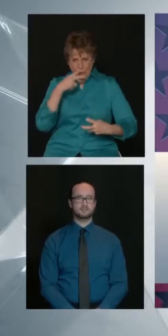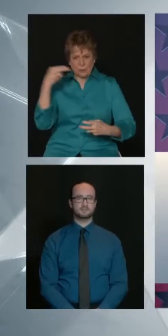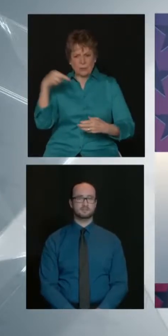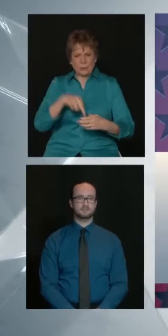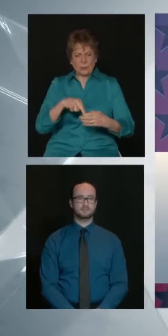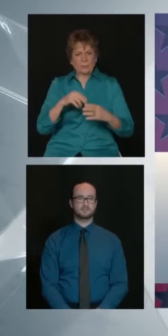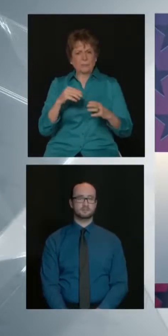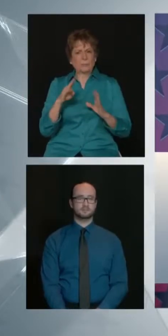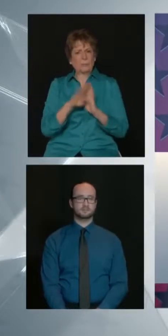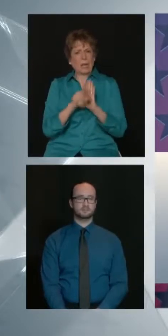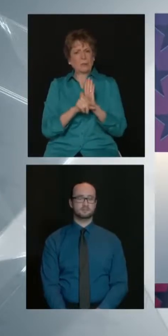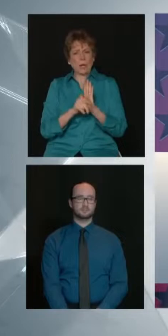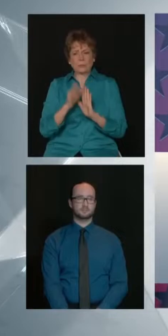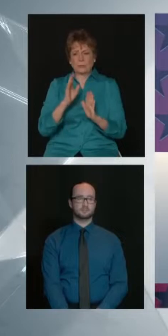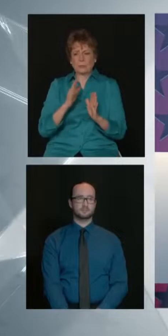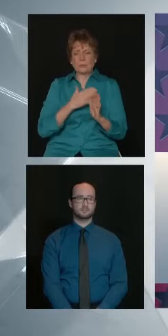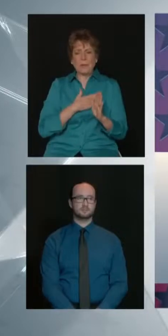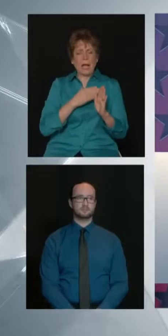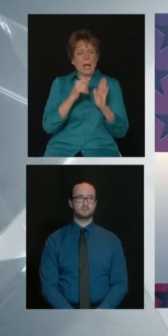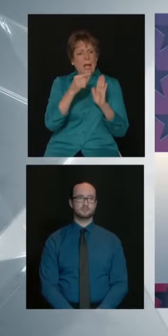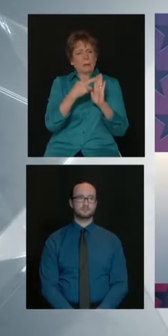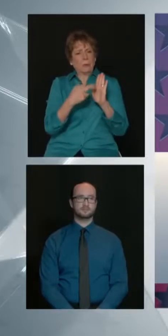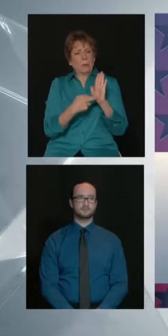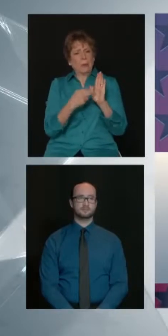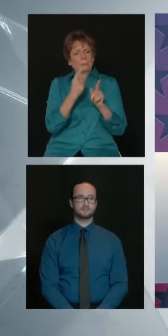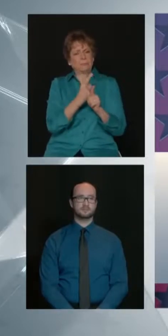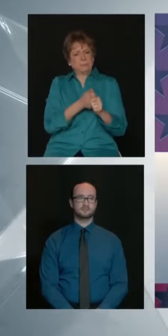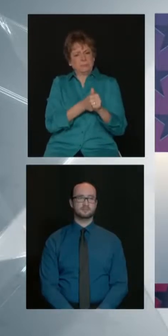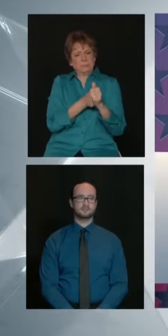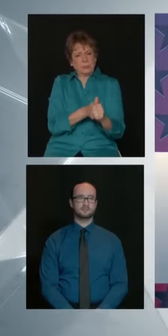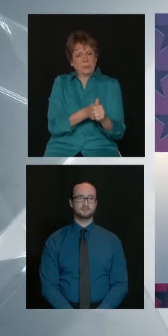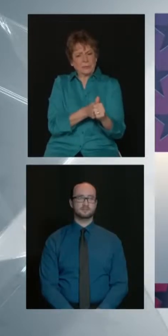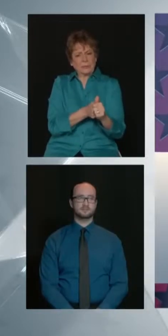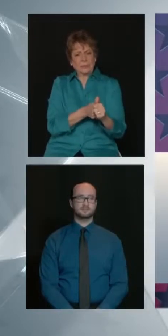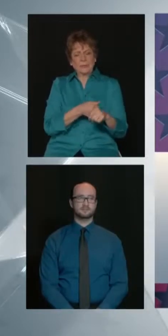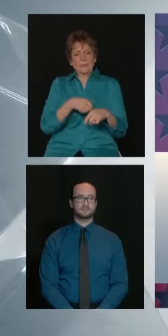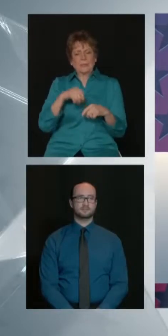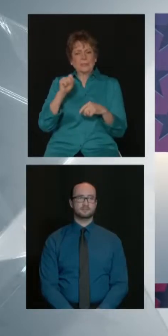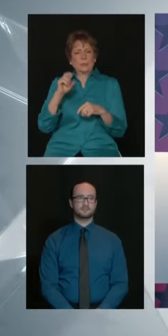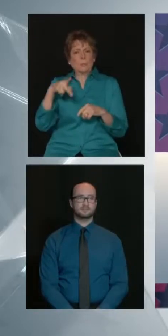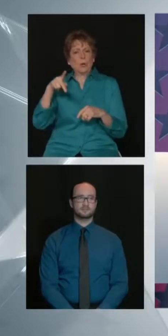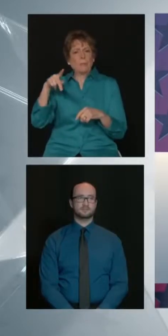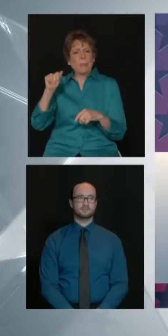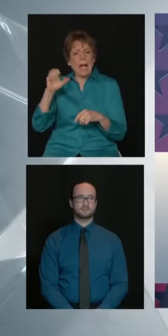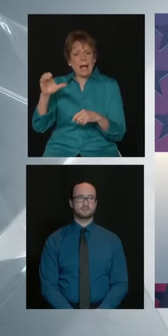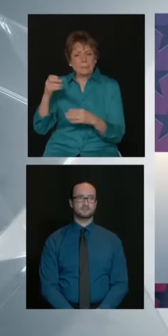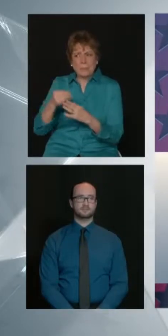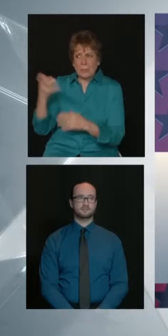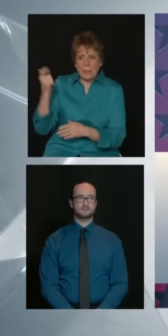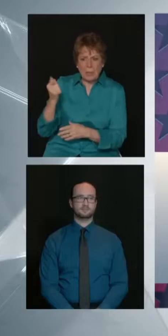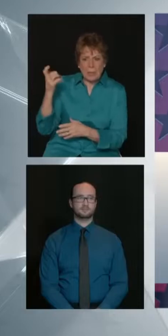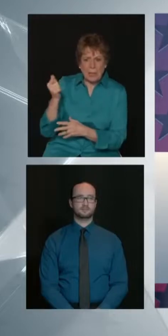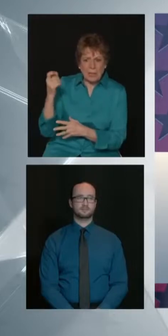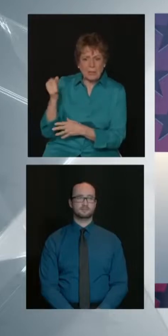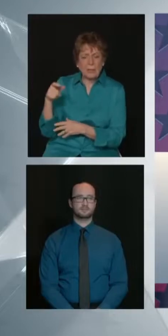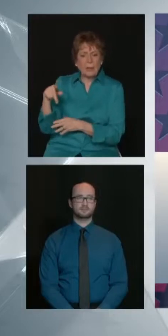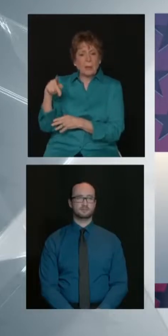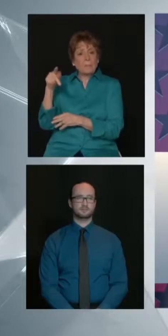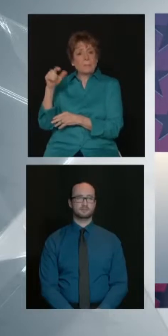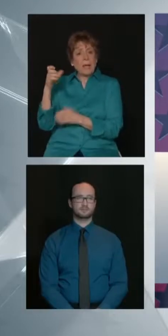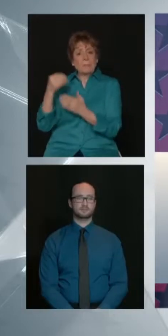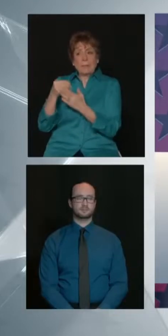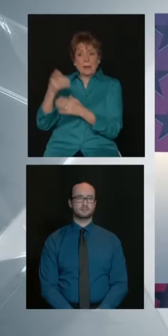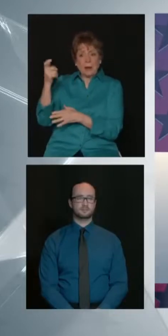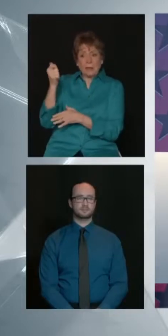know, ethics reform and corporate PAC money, I've never taken a dollar of corporate PAC money my entire time in the last campaign and